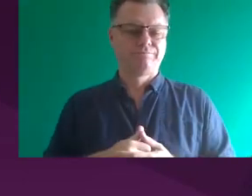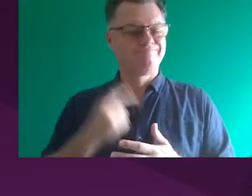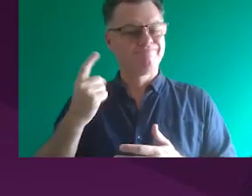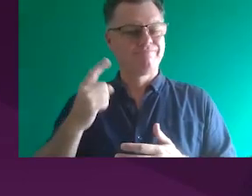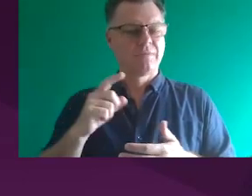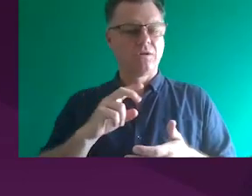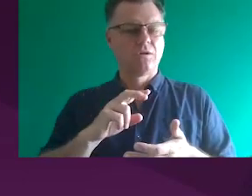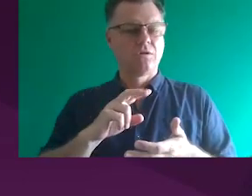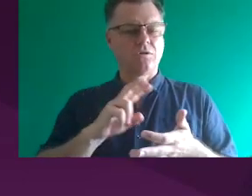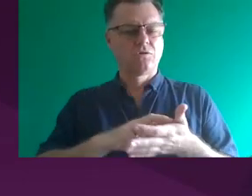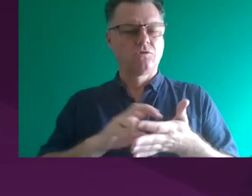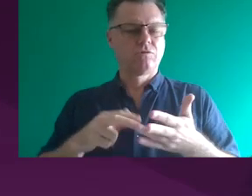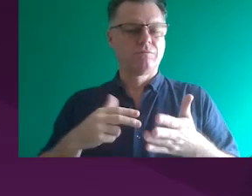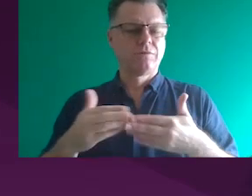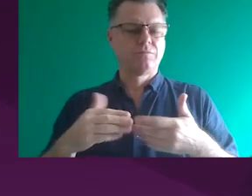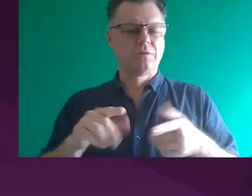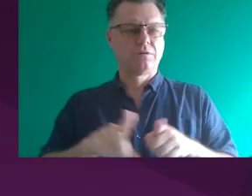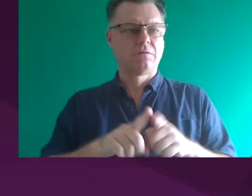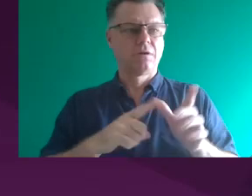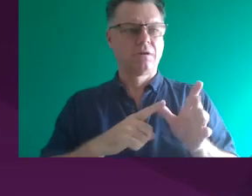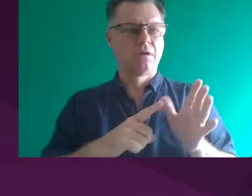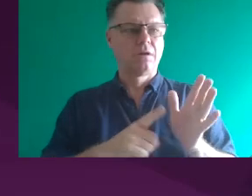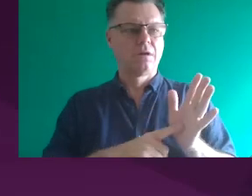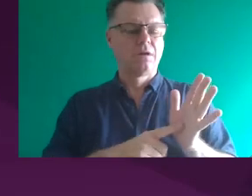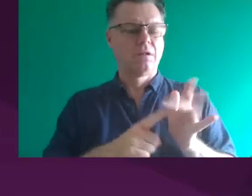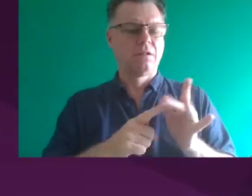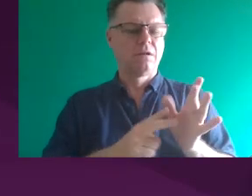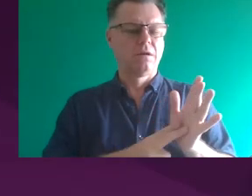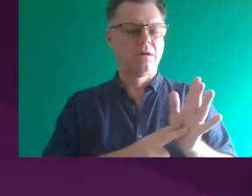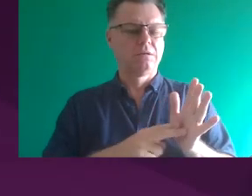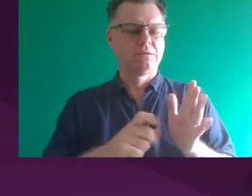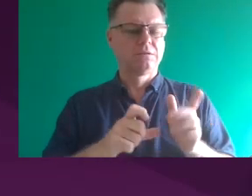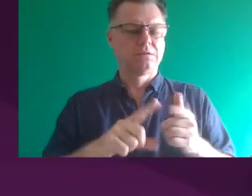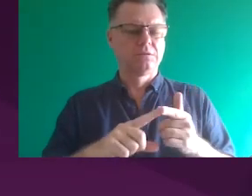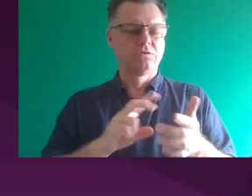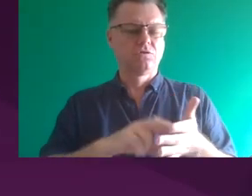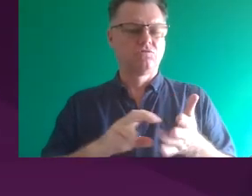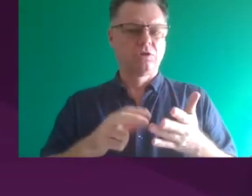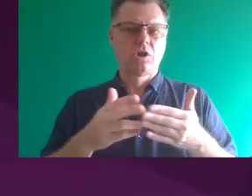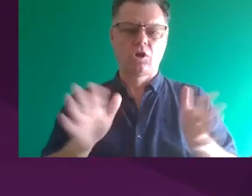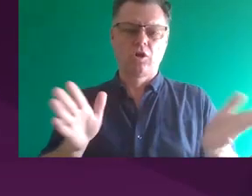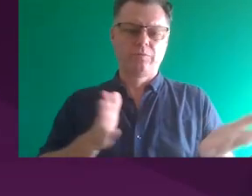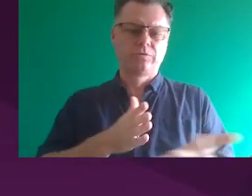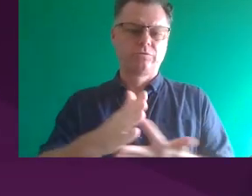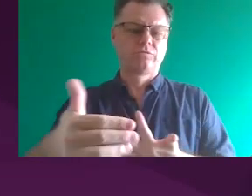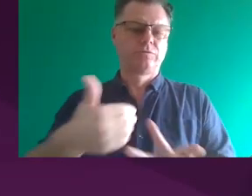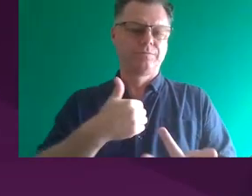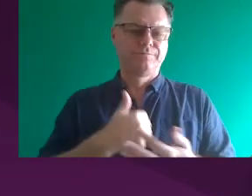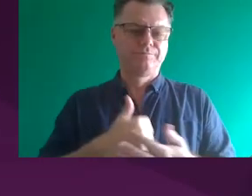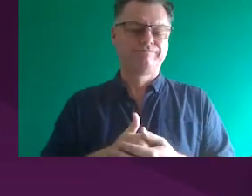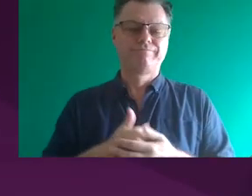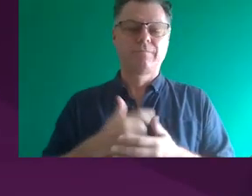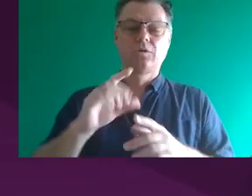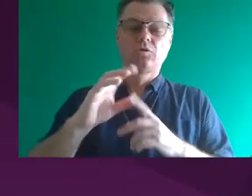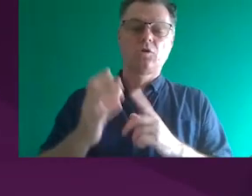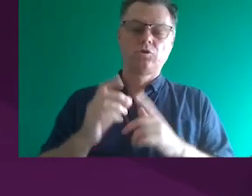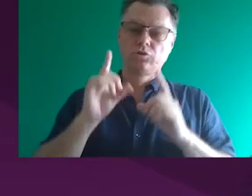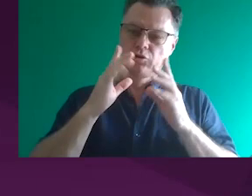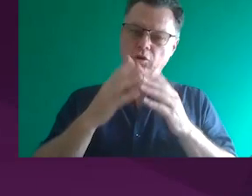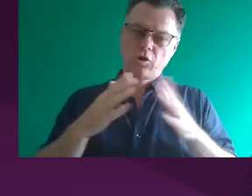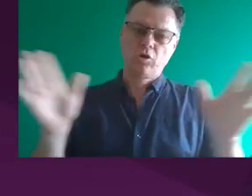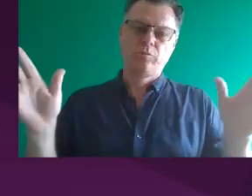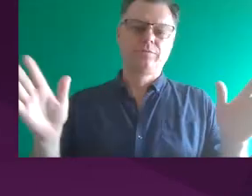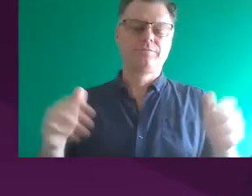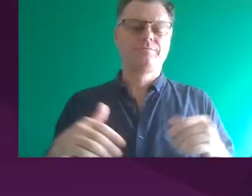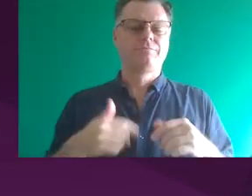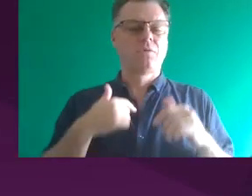corruption controls. Consider using contract management frameworks, such as alliance contracting, to increase transparency.